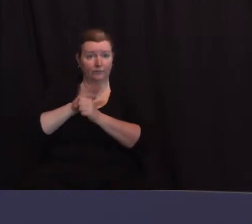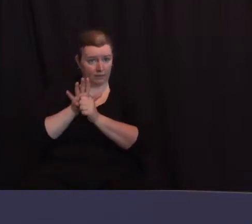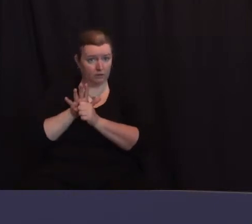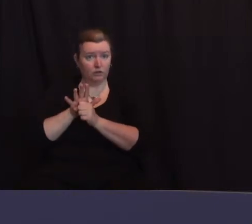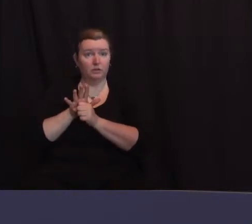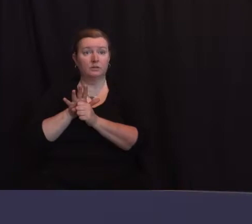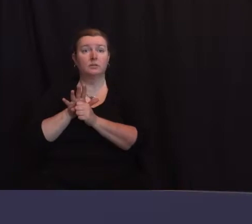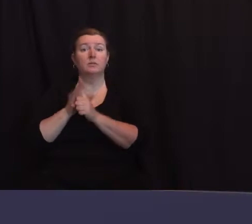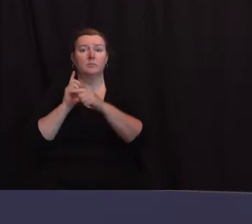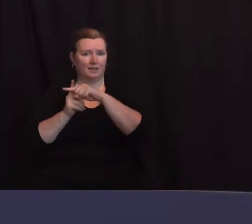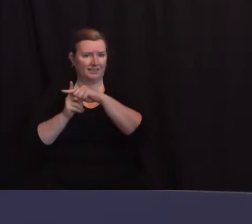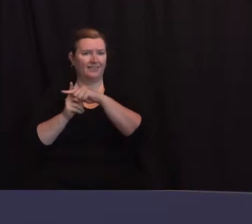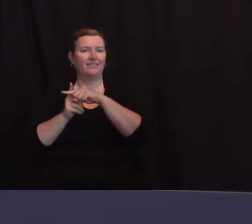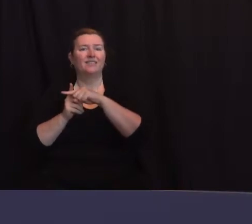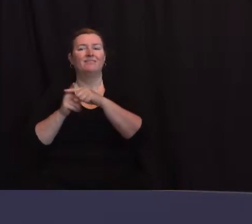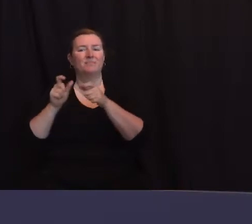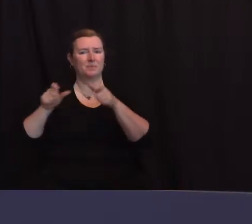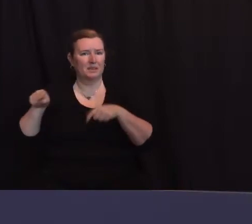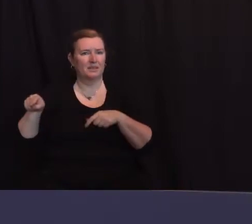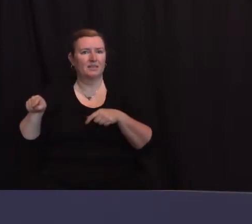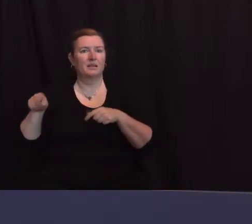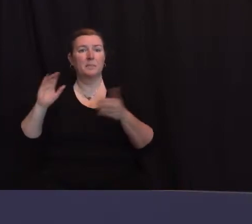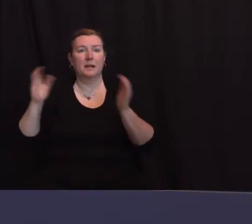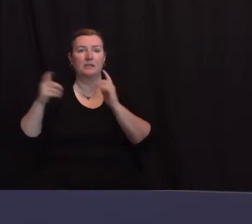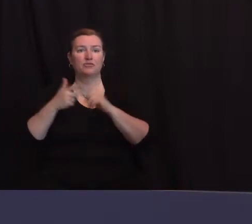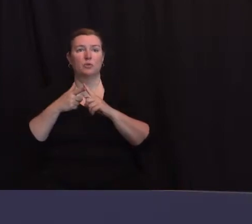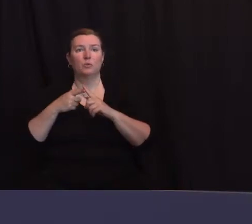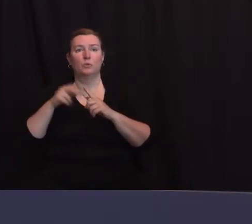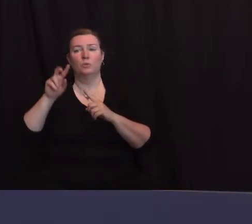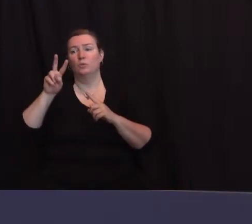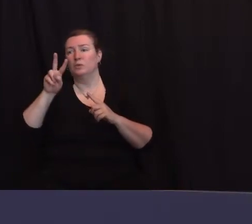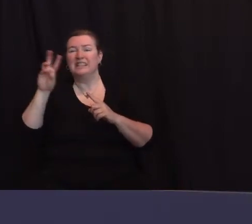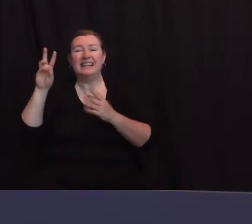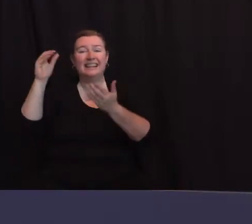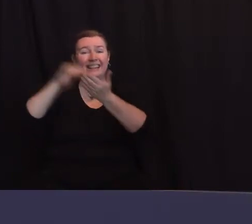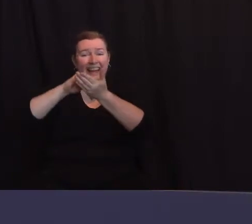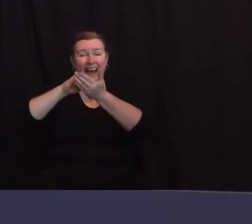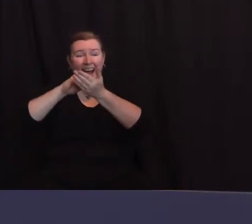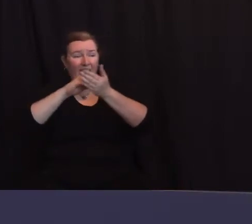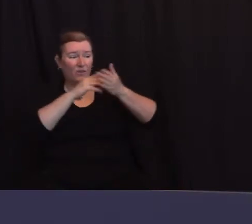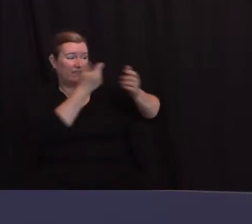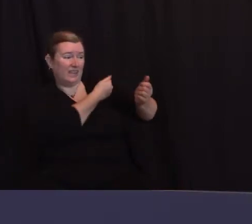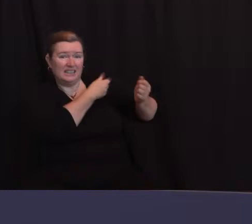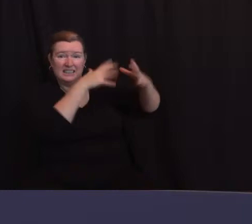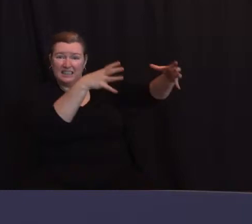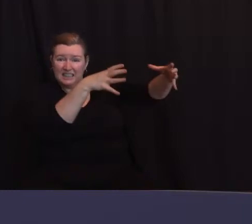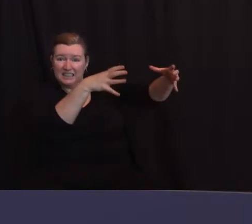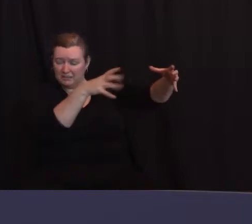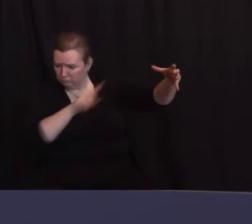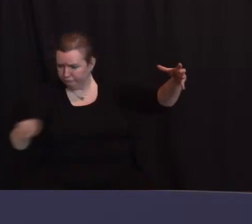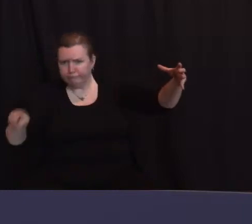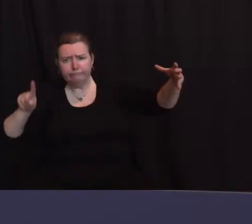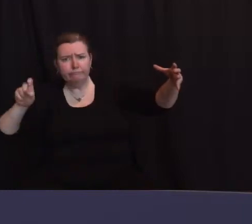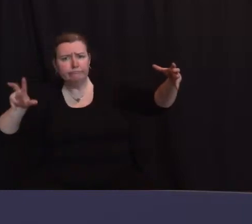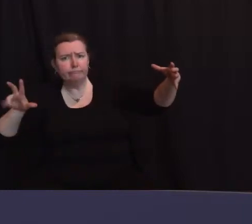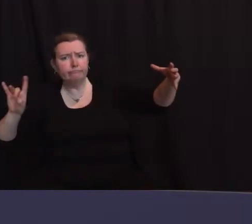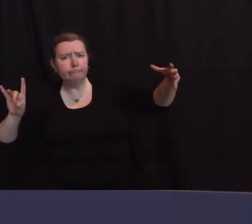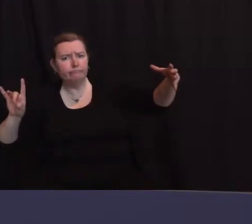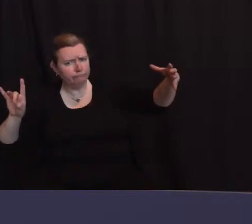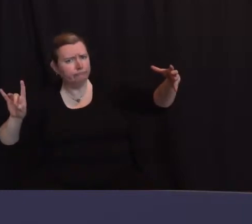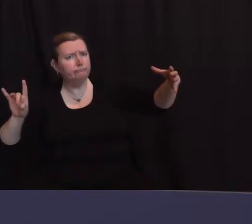cases among 26,000 vaccinated healthcare workers, and none were seriously ill.